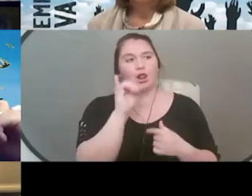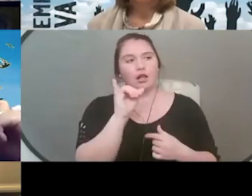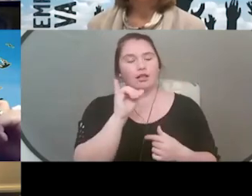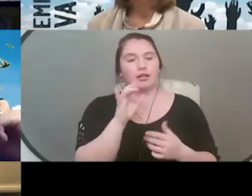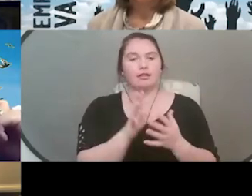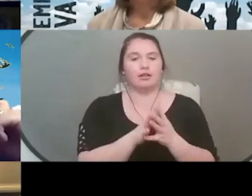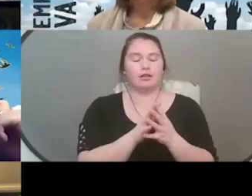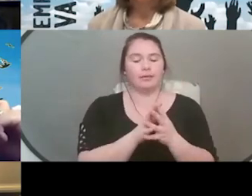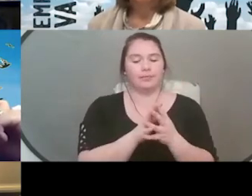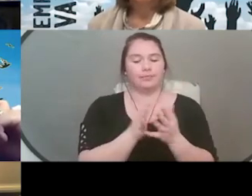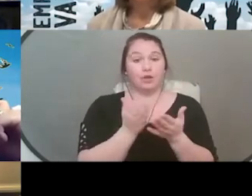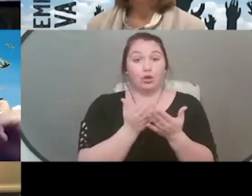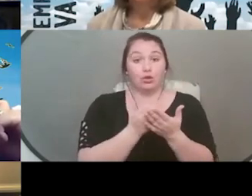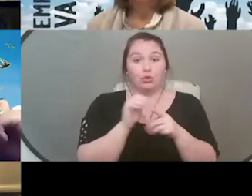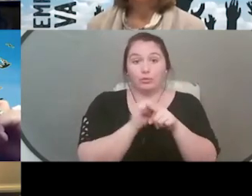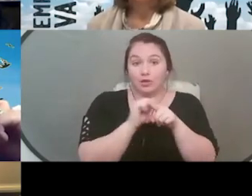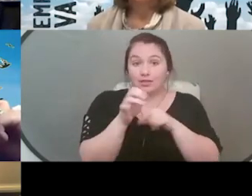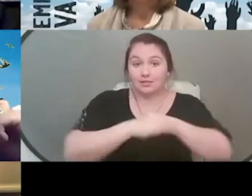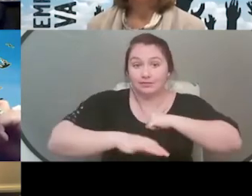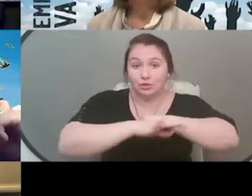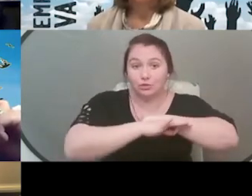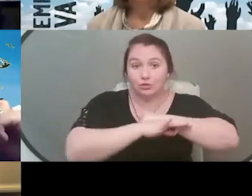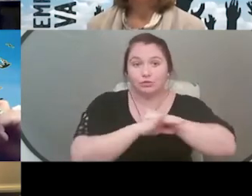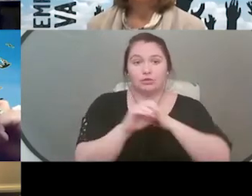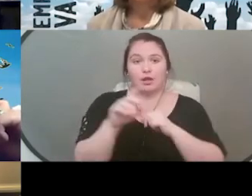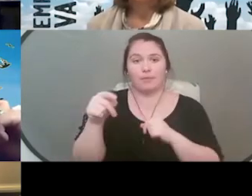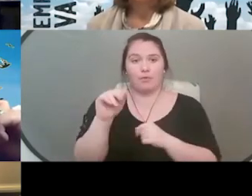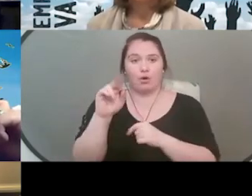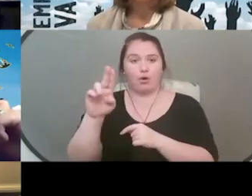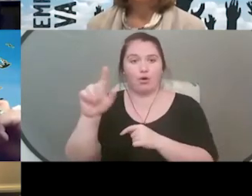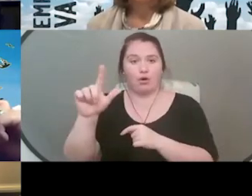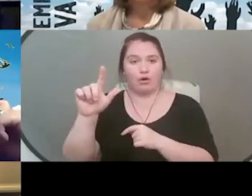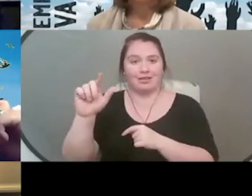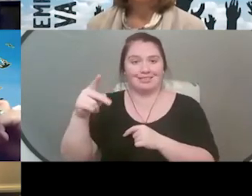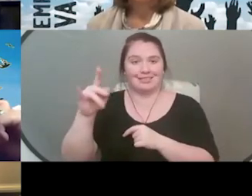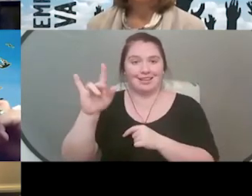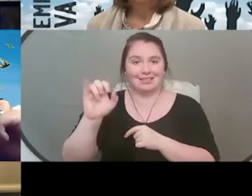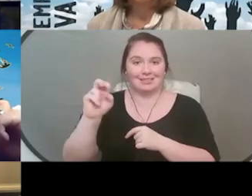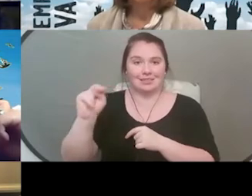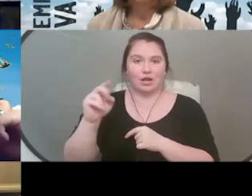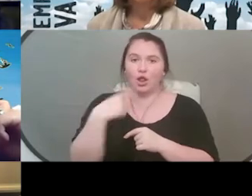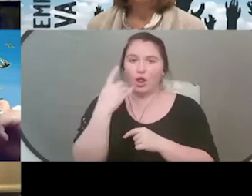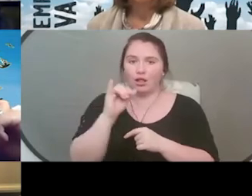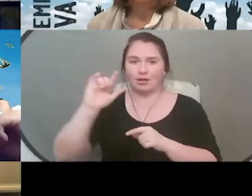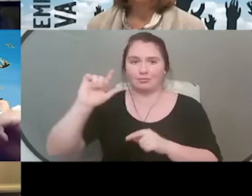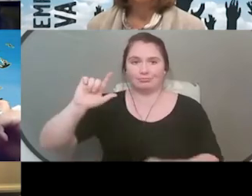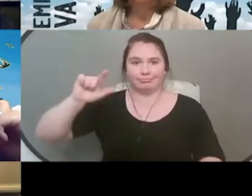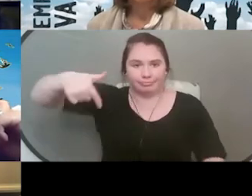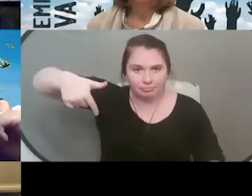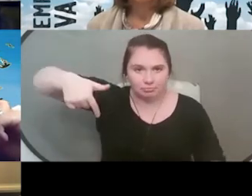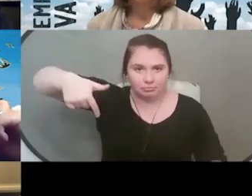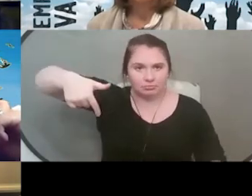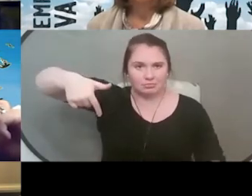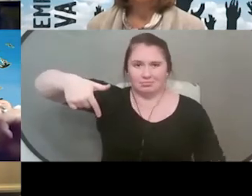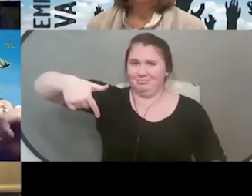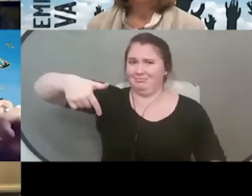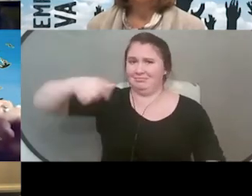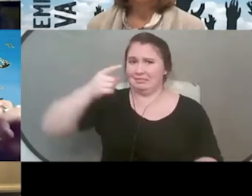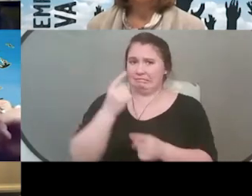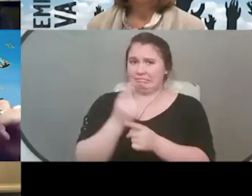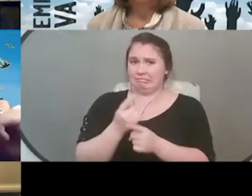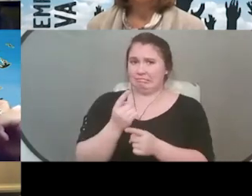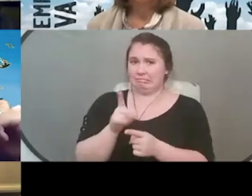new practice fields and the Paul Tyson field form sort of like an upside down L shape. Was that right?